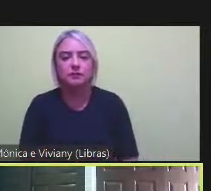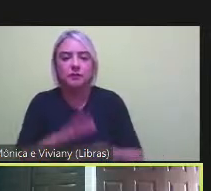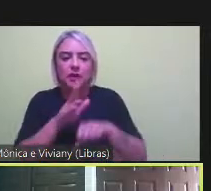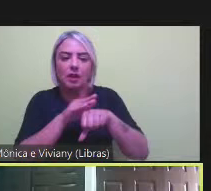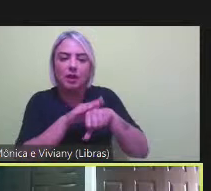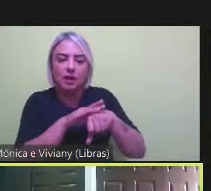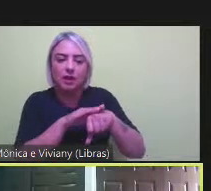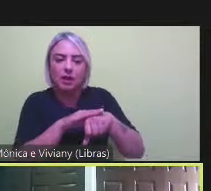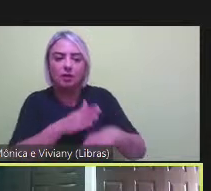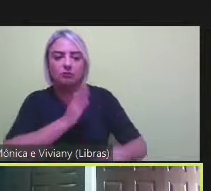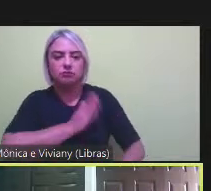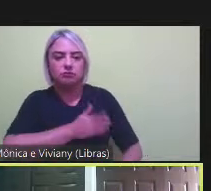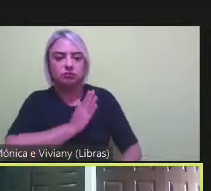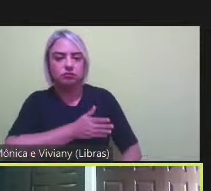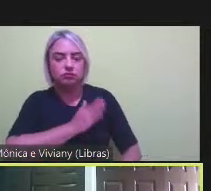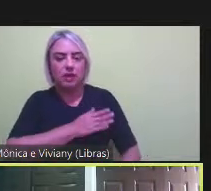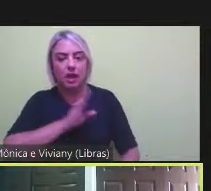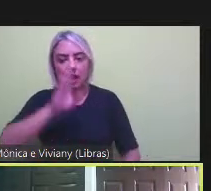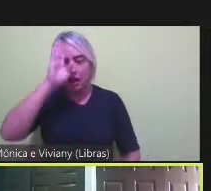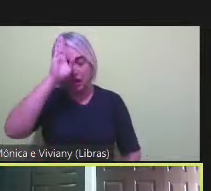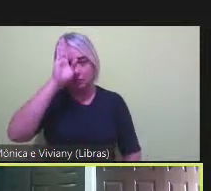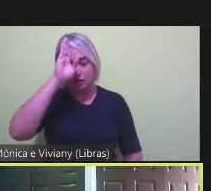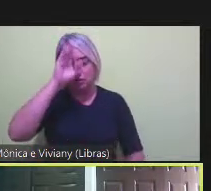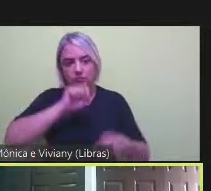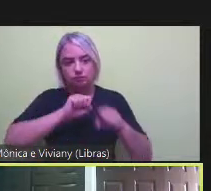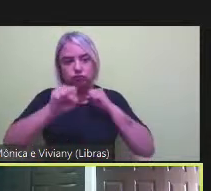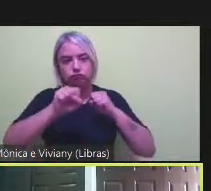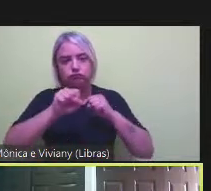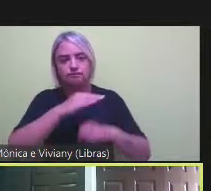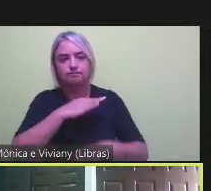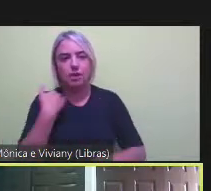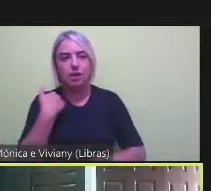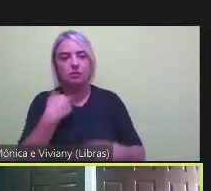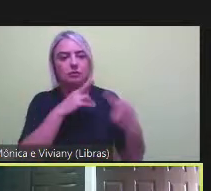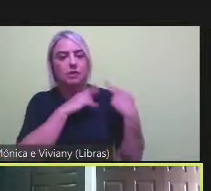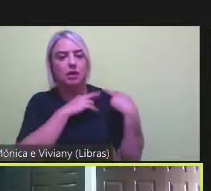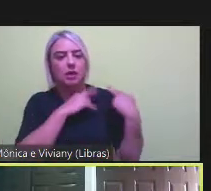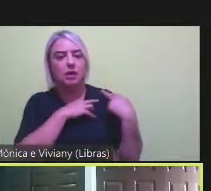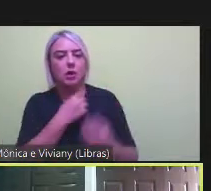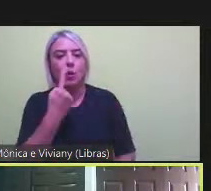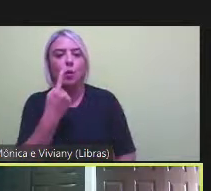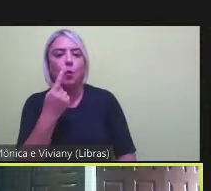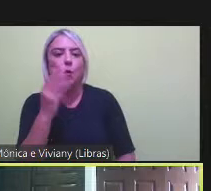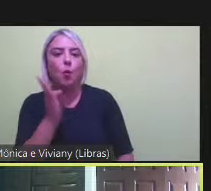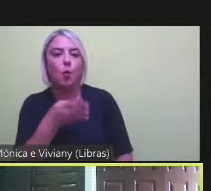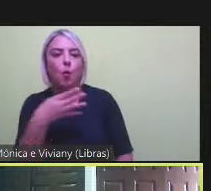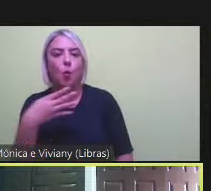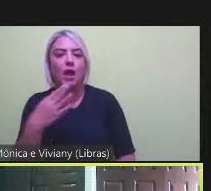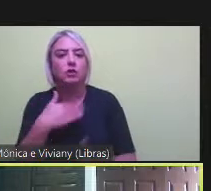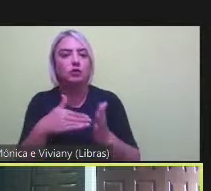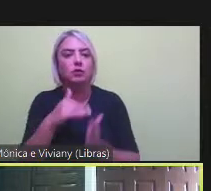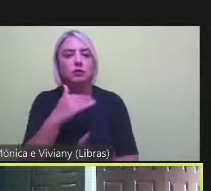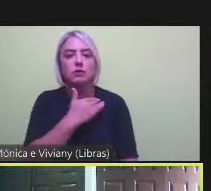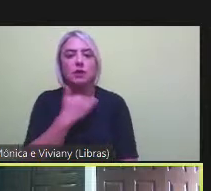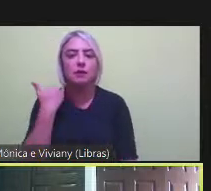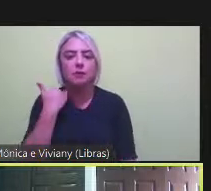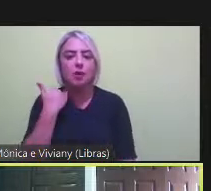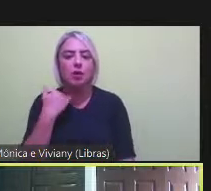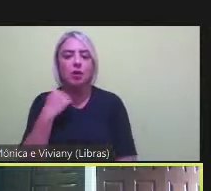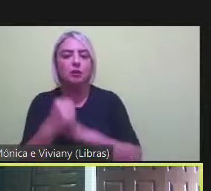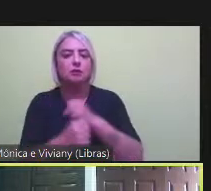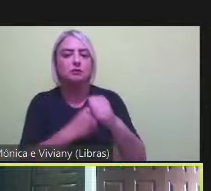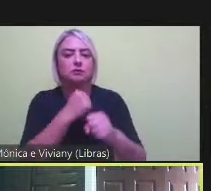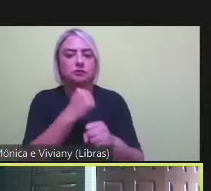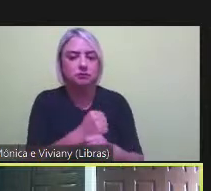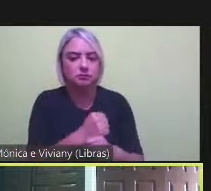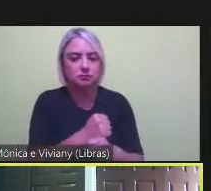death, accounting for about a quarter of all the deaths annually. In 2016,